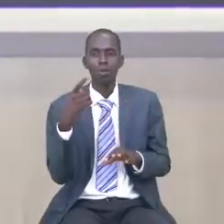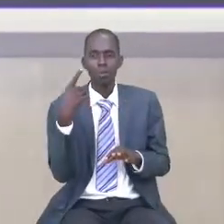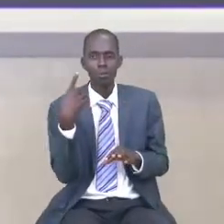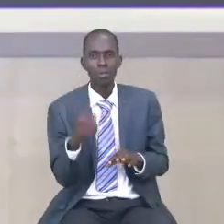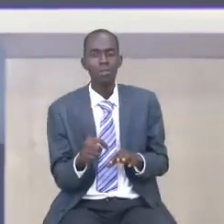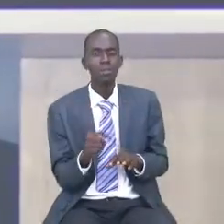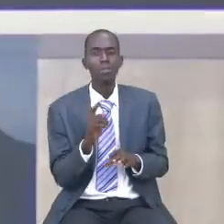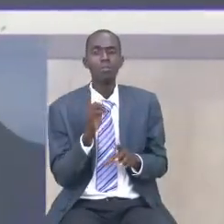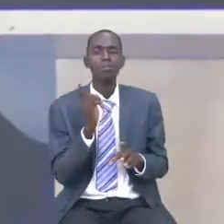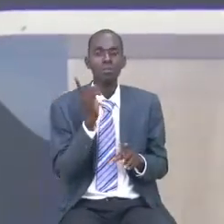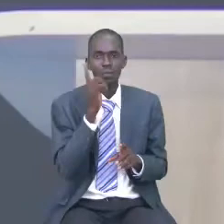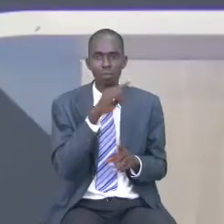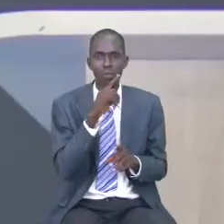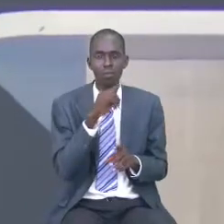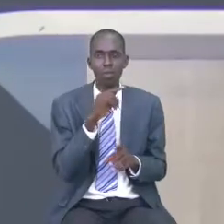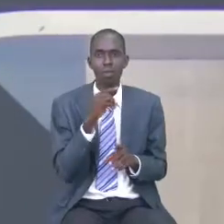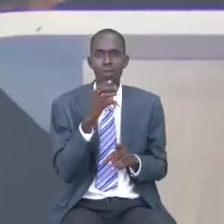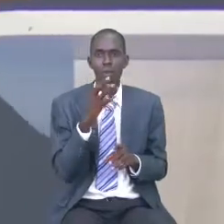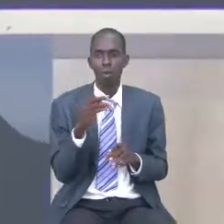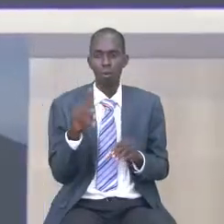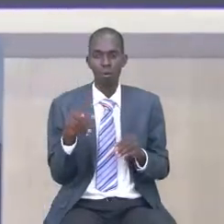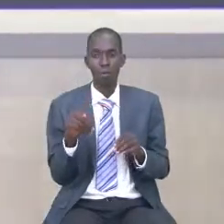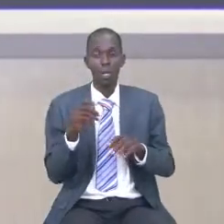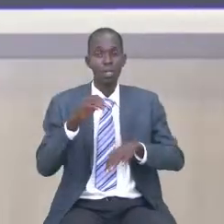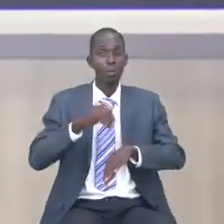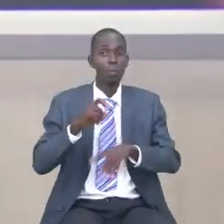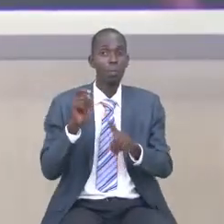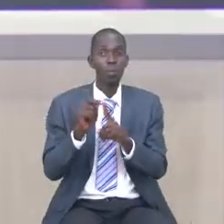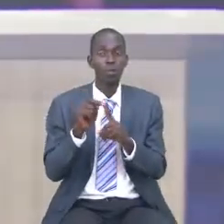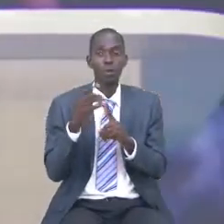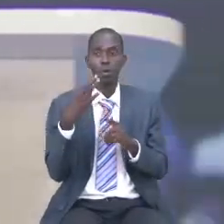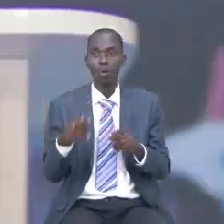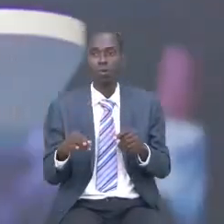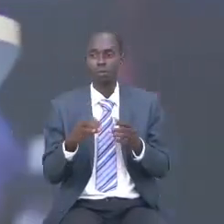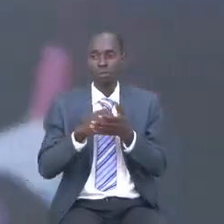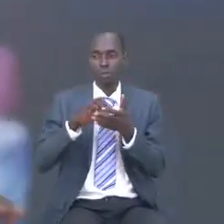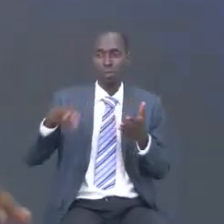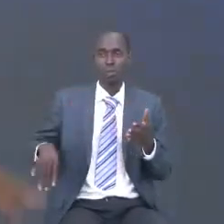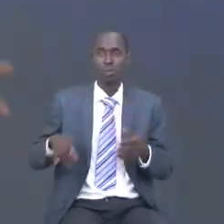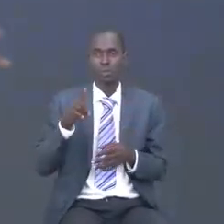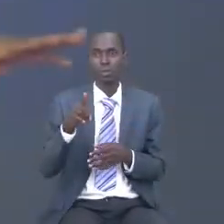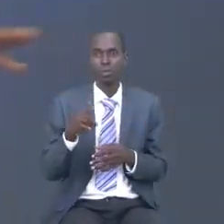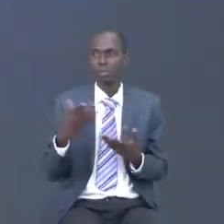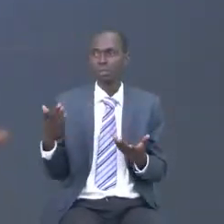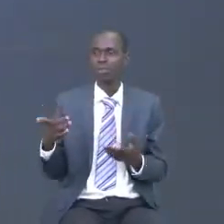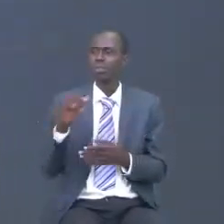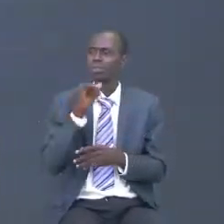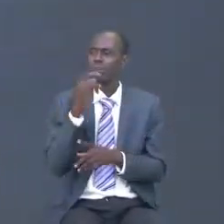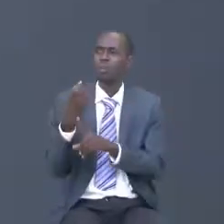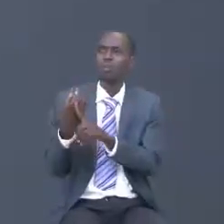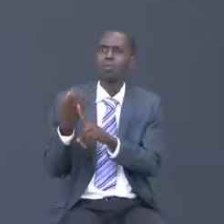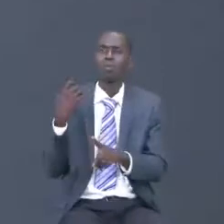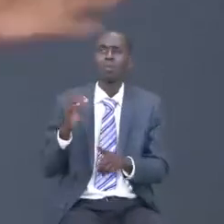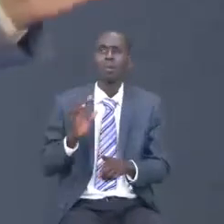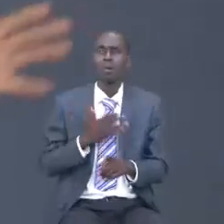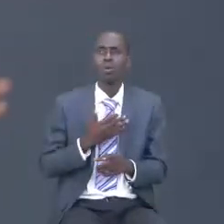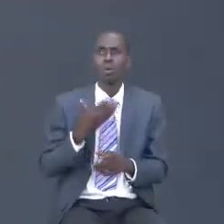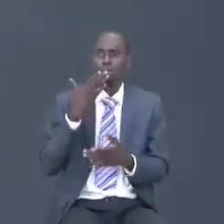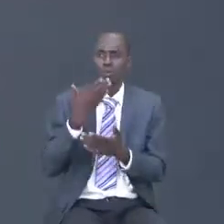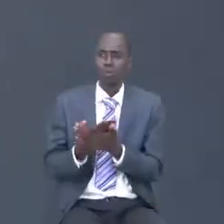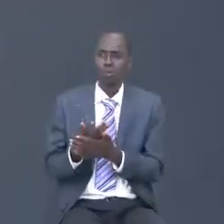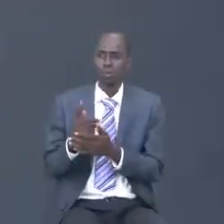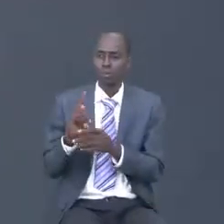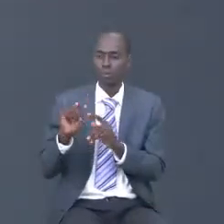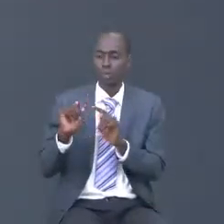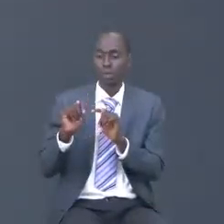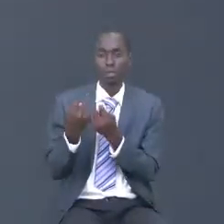of elimination. They said, it's not coming from the good tribe. It's not coming from a place. Take his